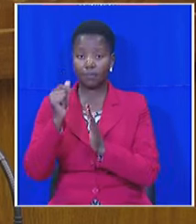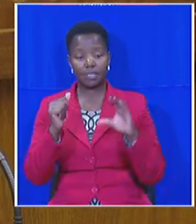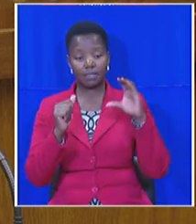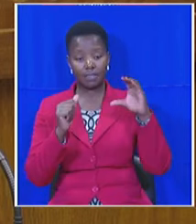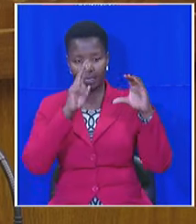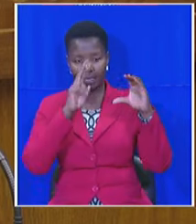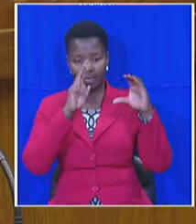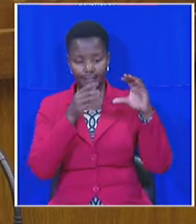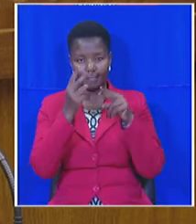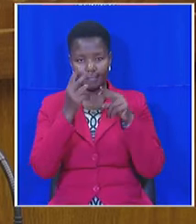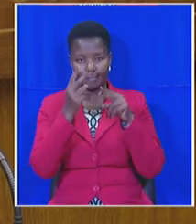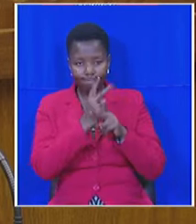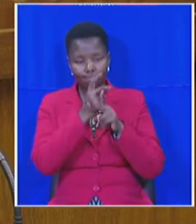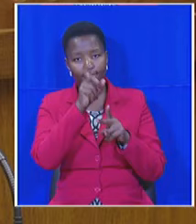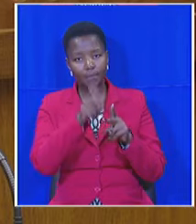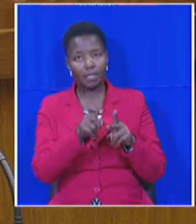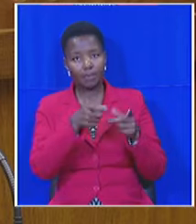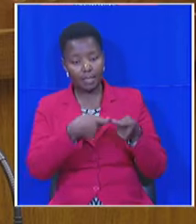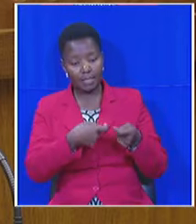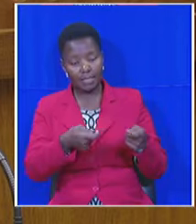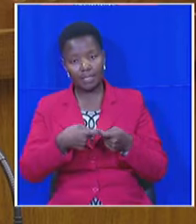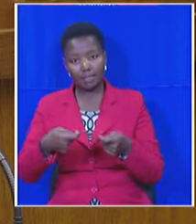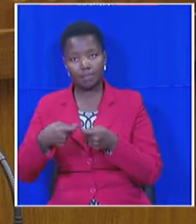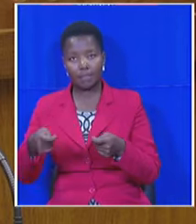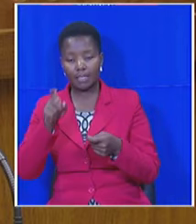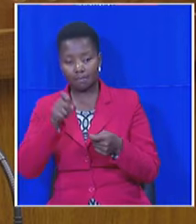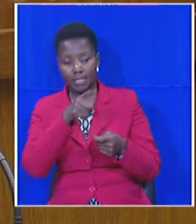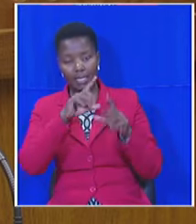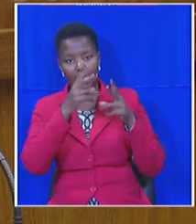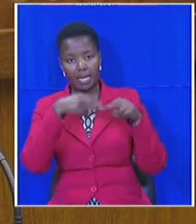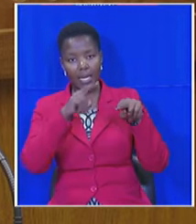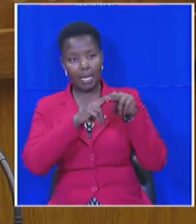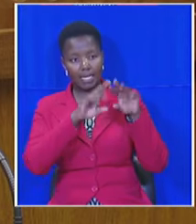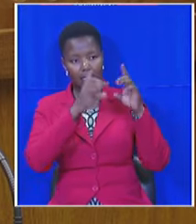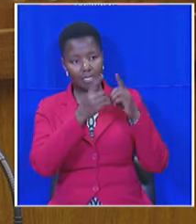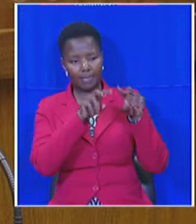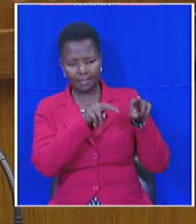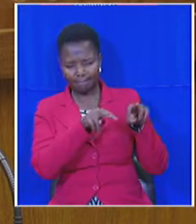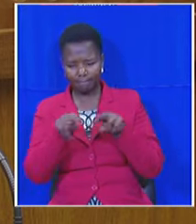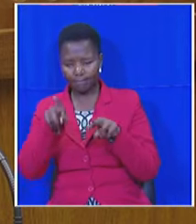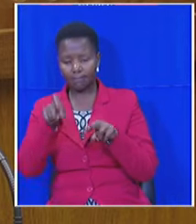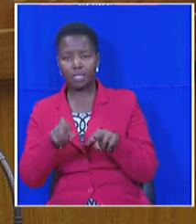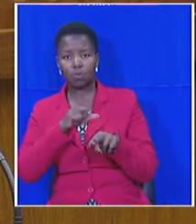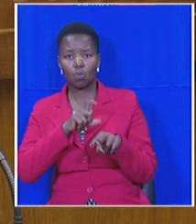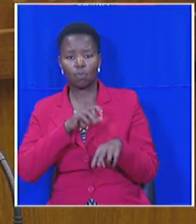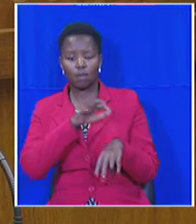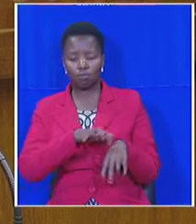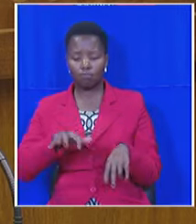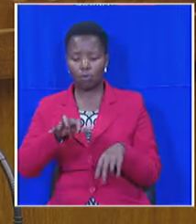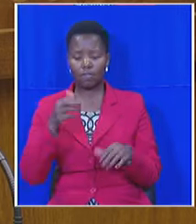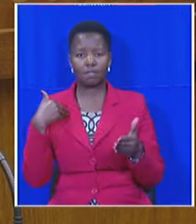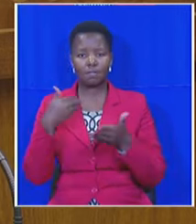conditional and that the spending thereof be closely monitored due to a very poor delivery history